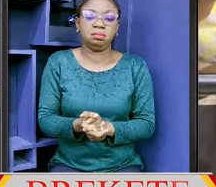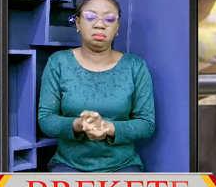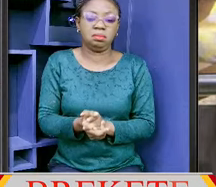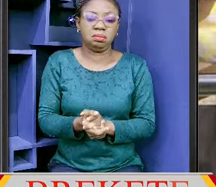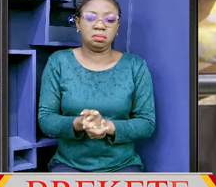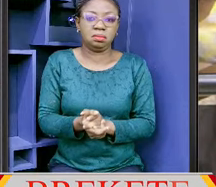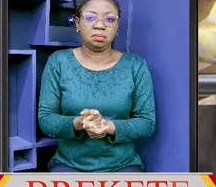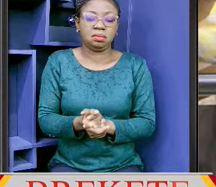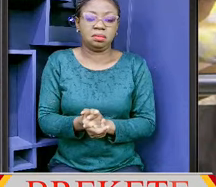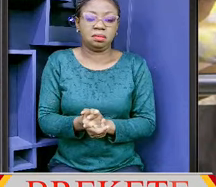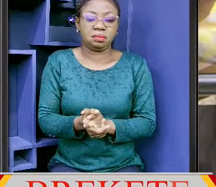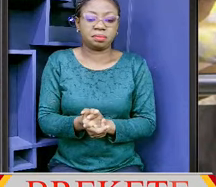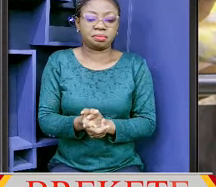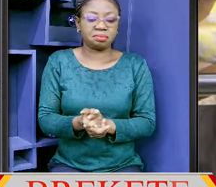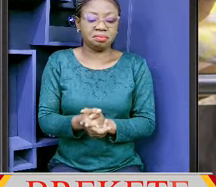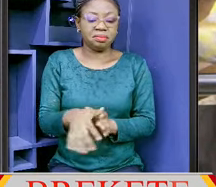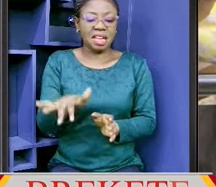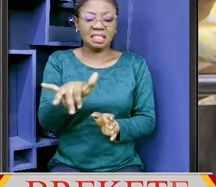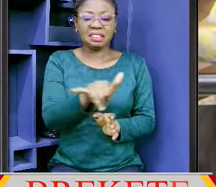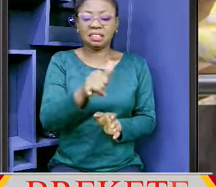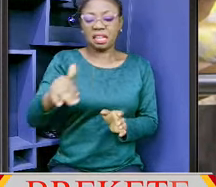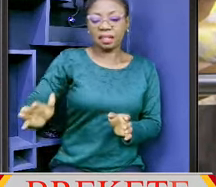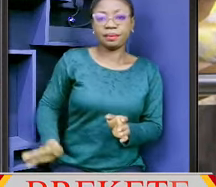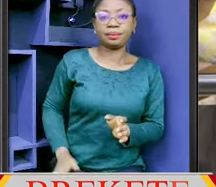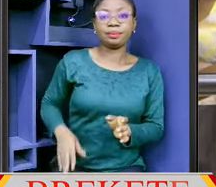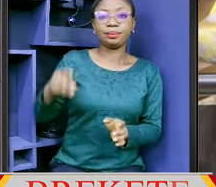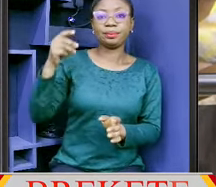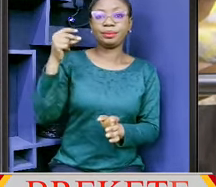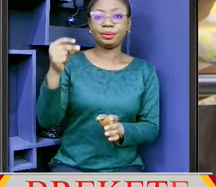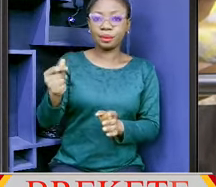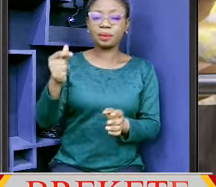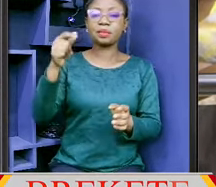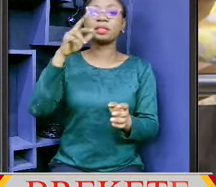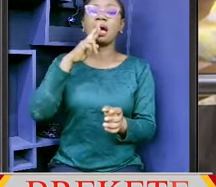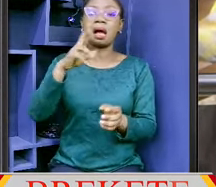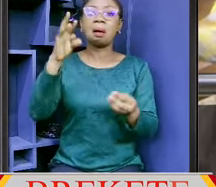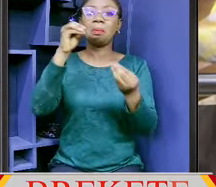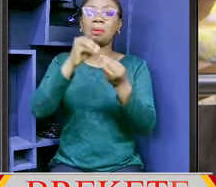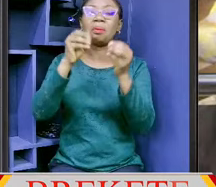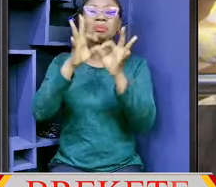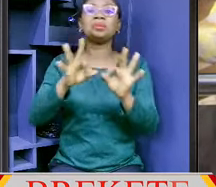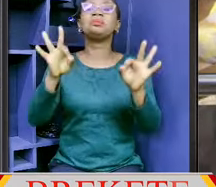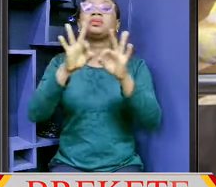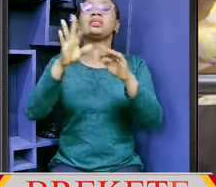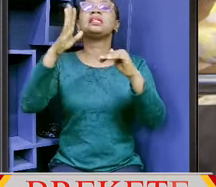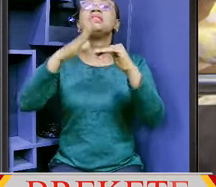Their dogs are better, are more important than you and I. Their dogs.